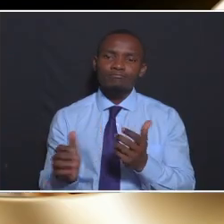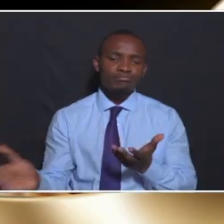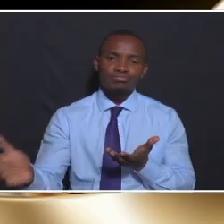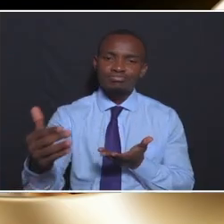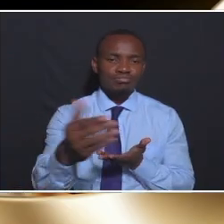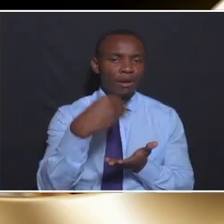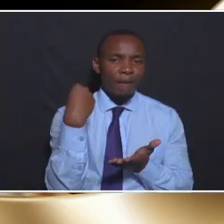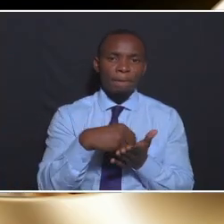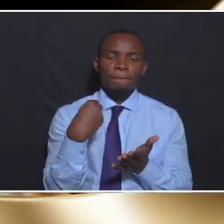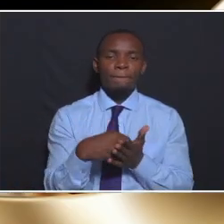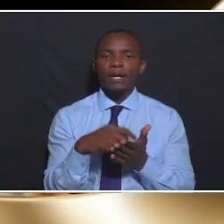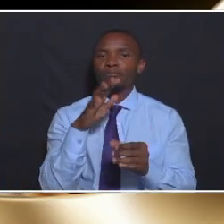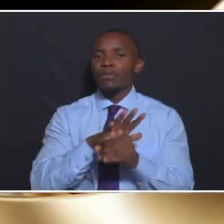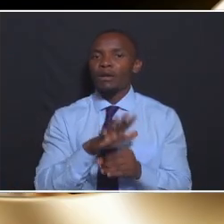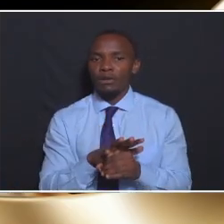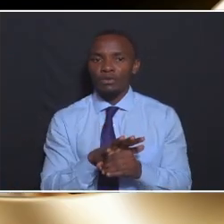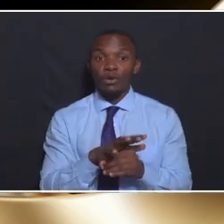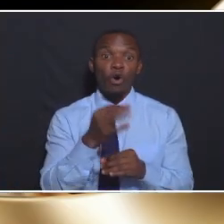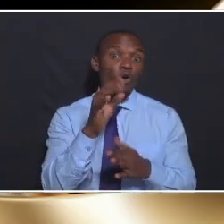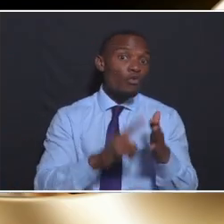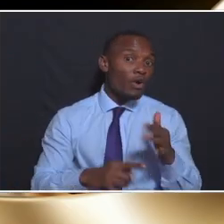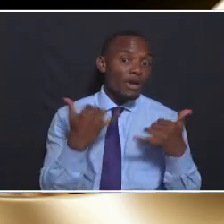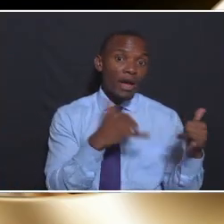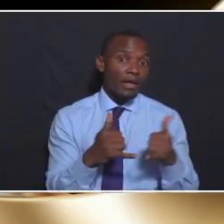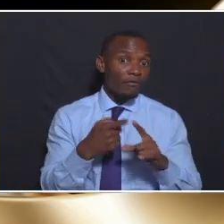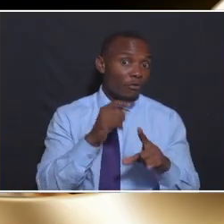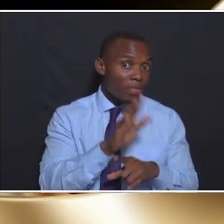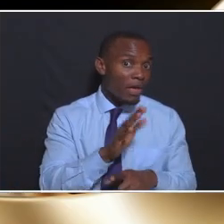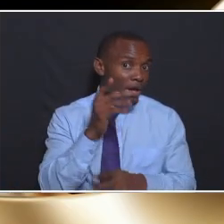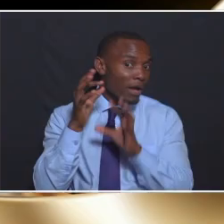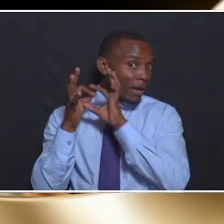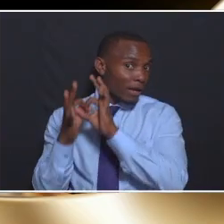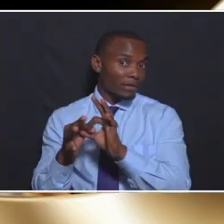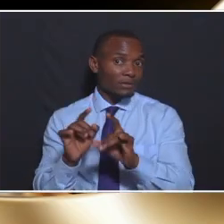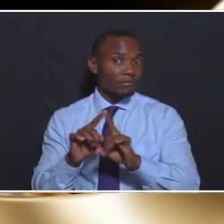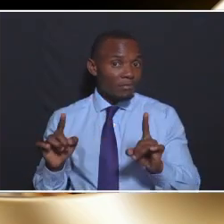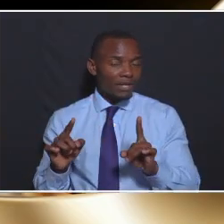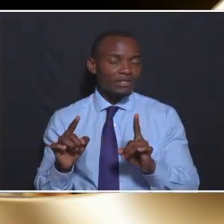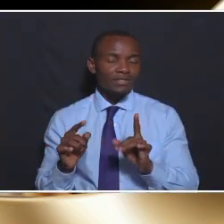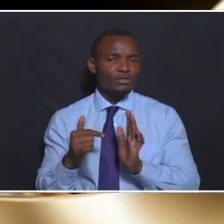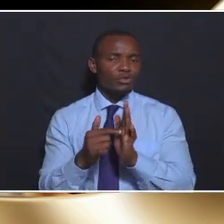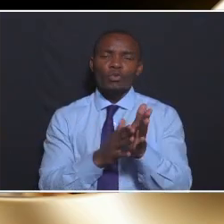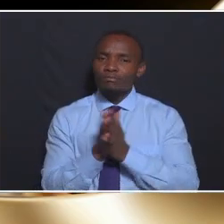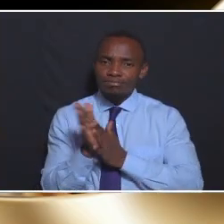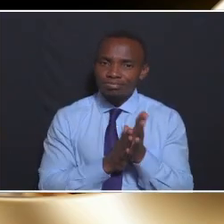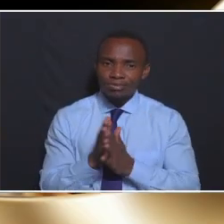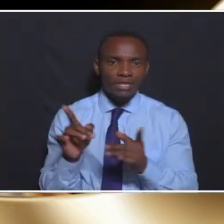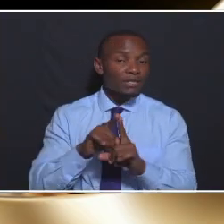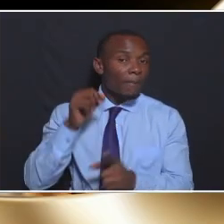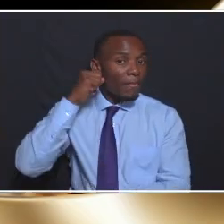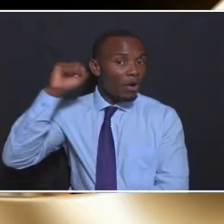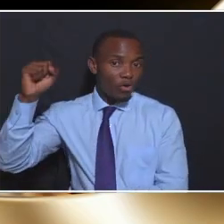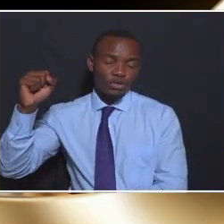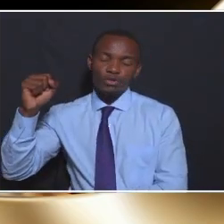game in their culture. But it was excellently executed. And the audio played a